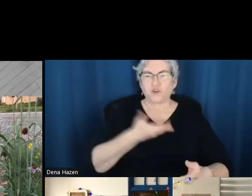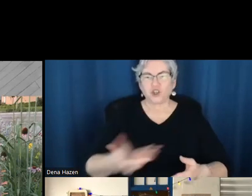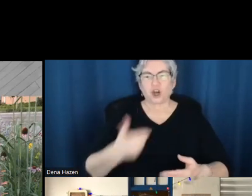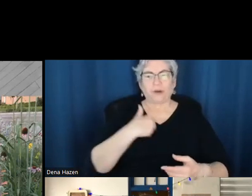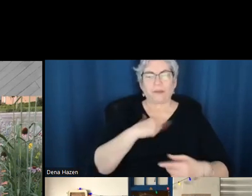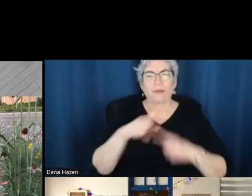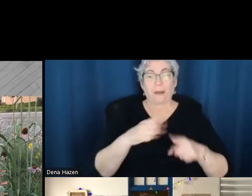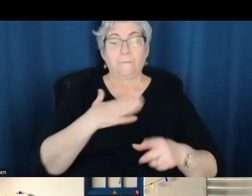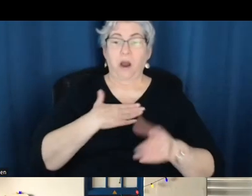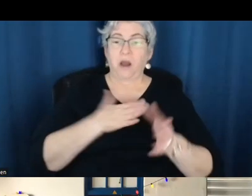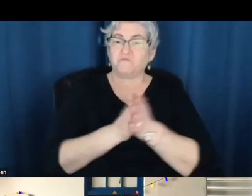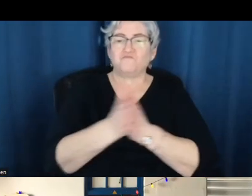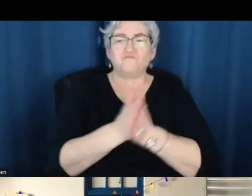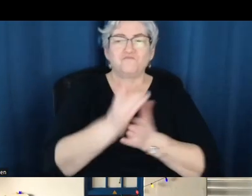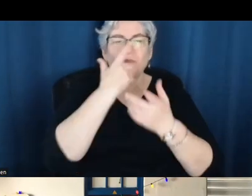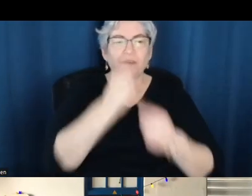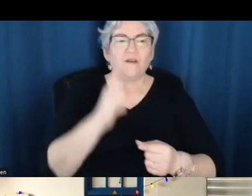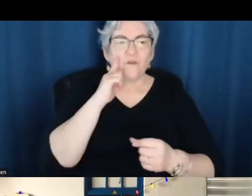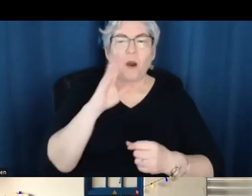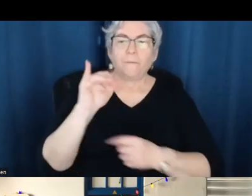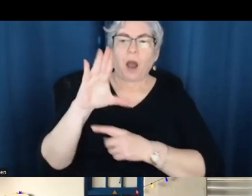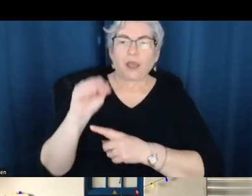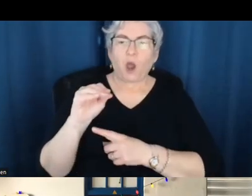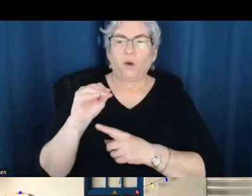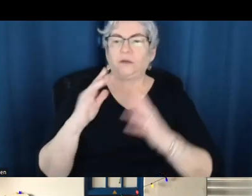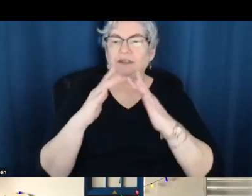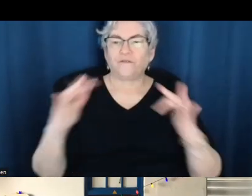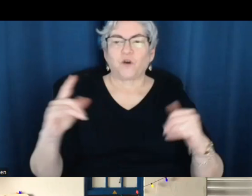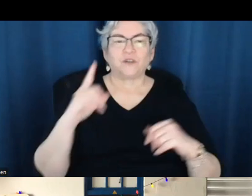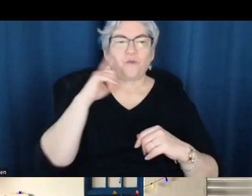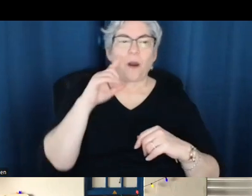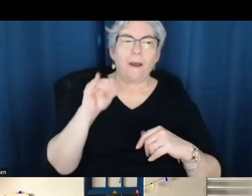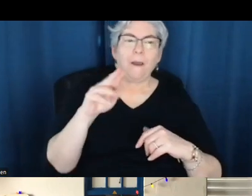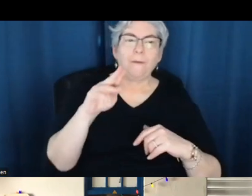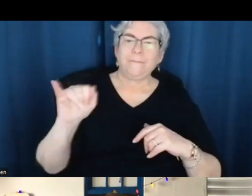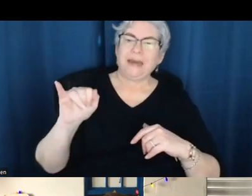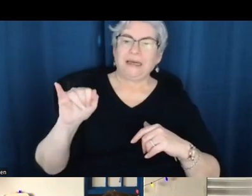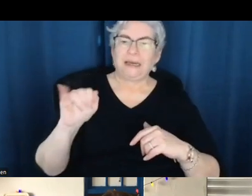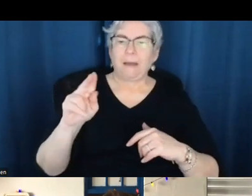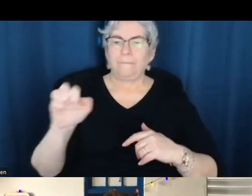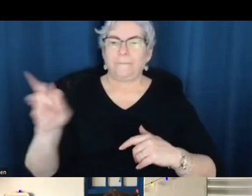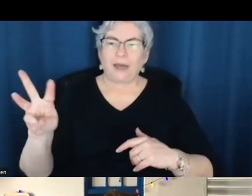one of my passions, creating biodiverse mini meadows for wildlife and humans alike.